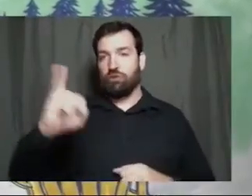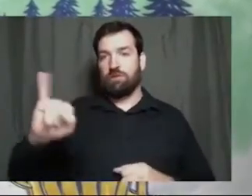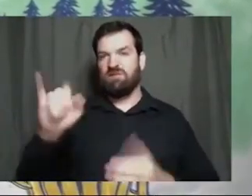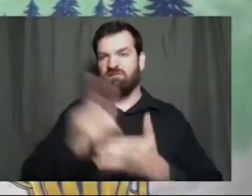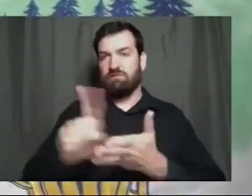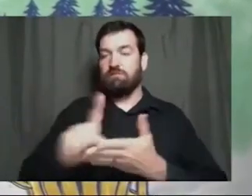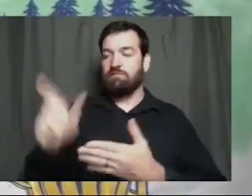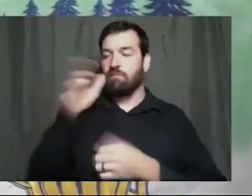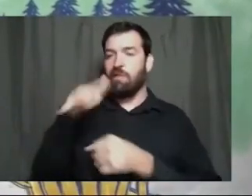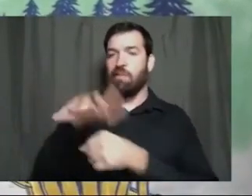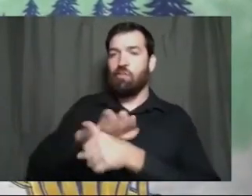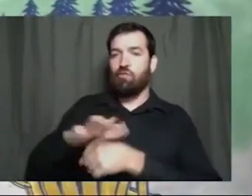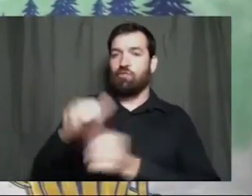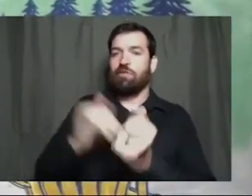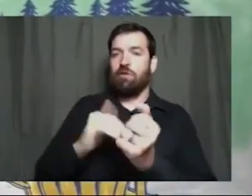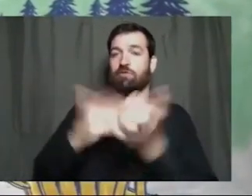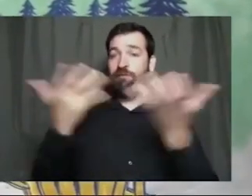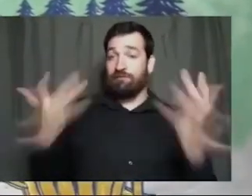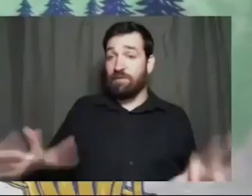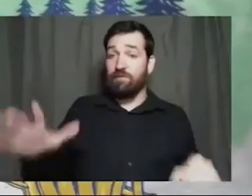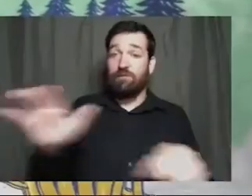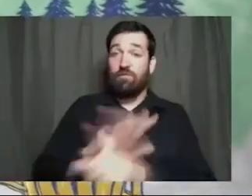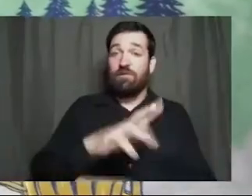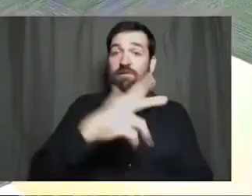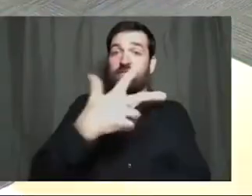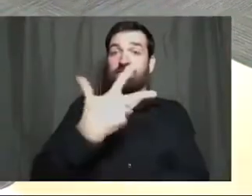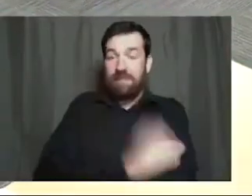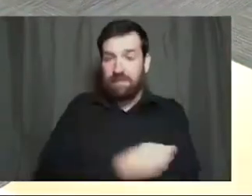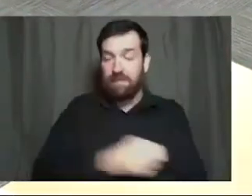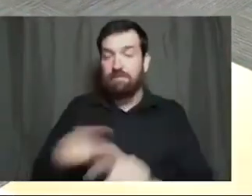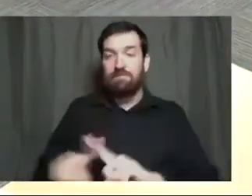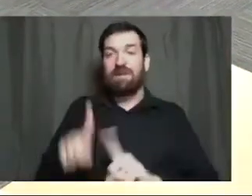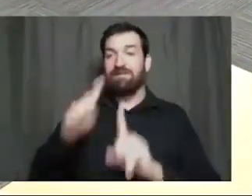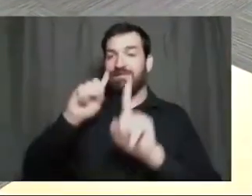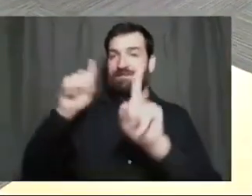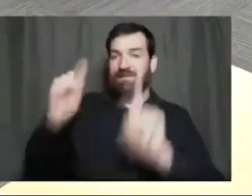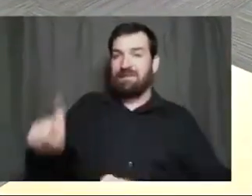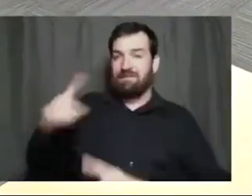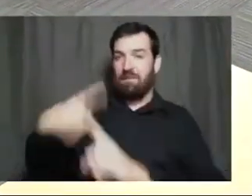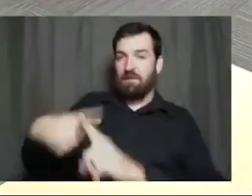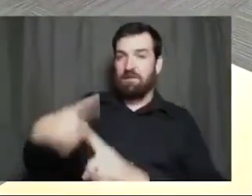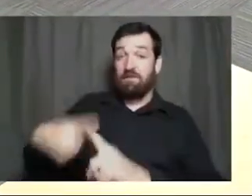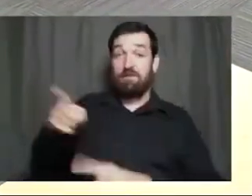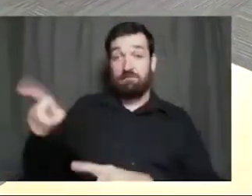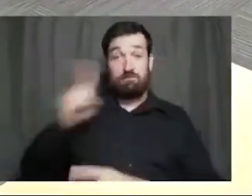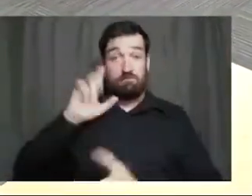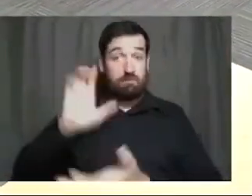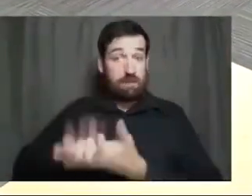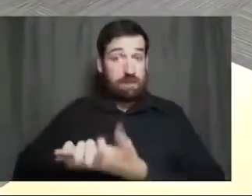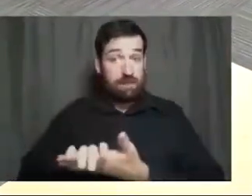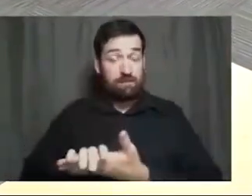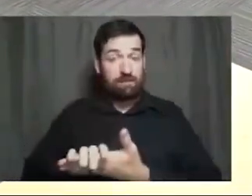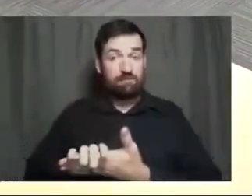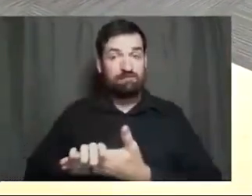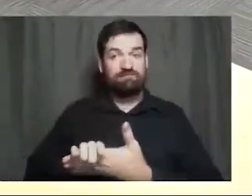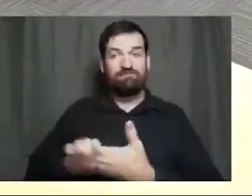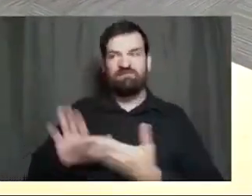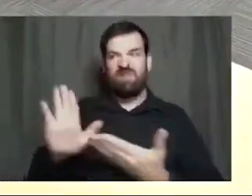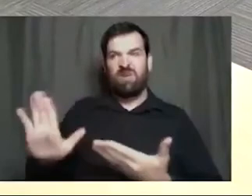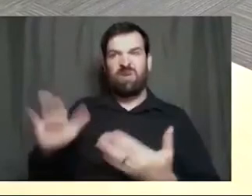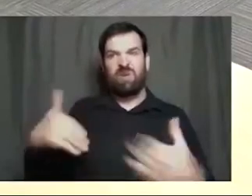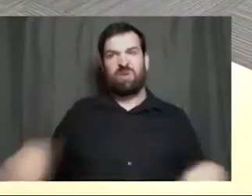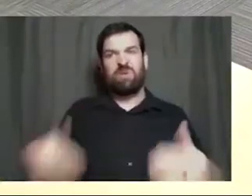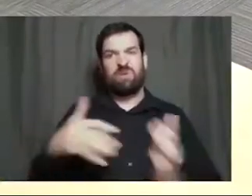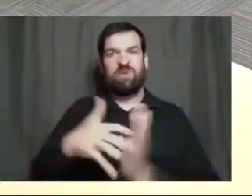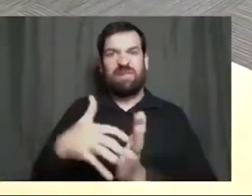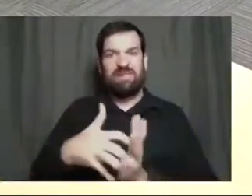fully vaccinated, yet she tested positive for COVID-19, what she believes was her Achilles heel. That is tomorrow morning. Now, we're